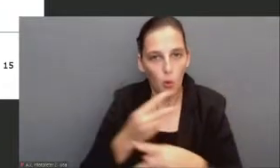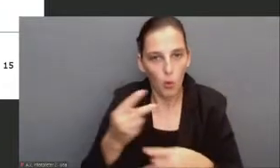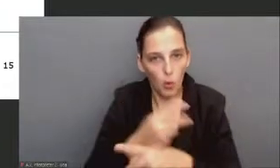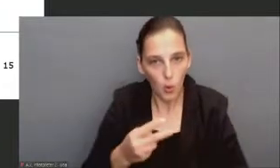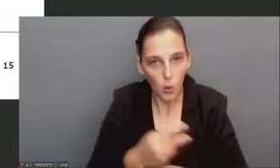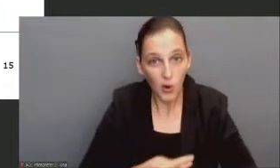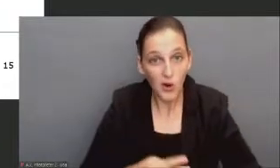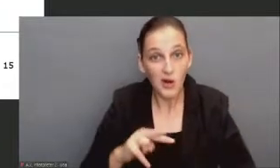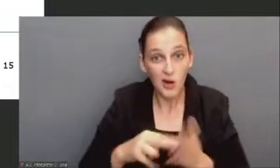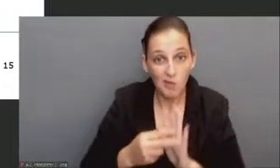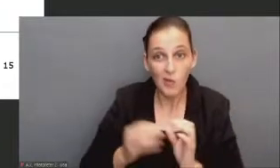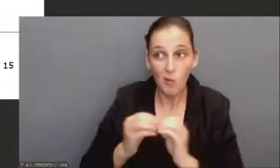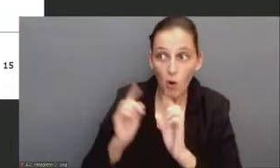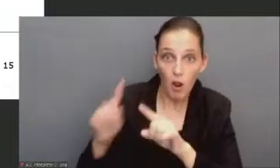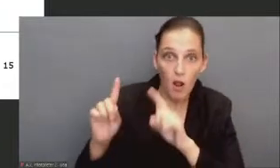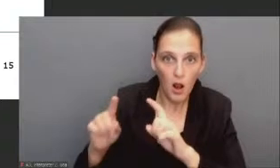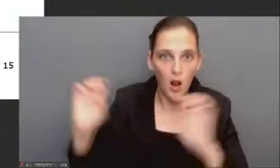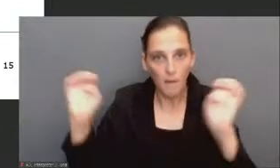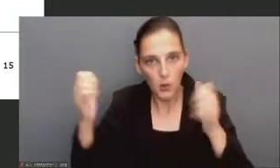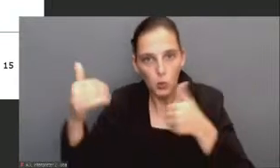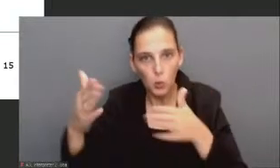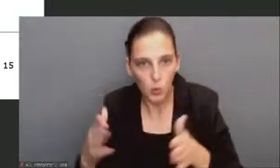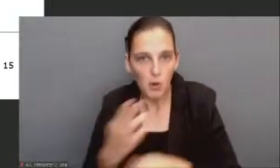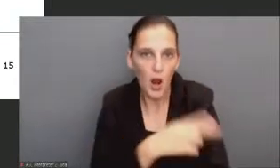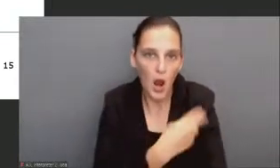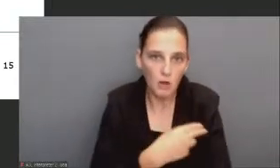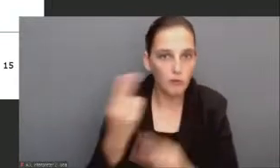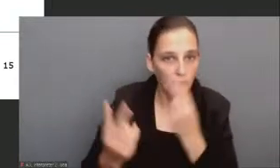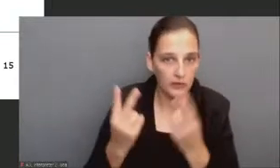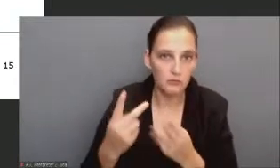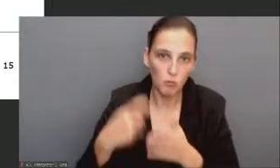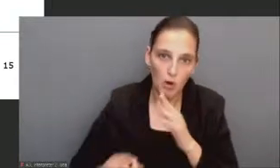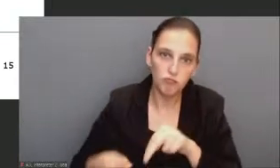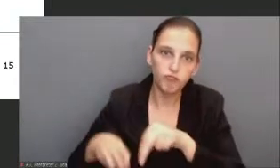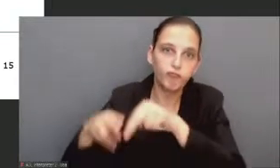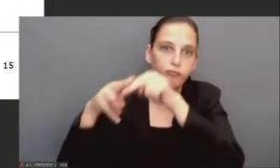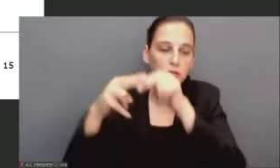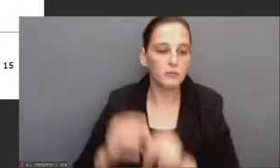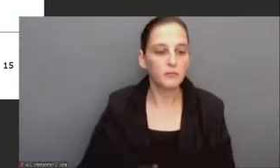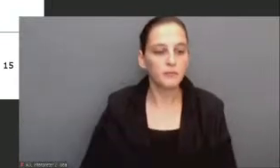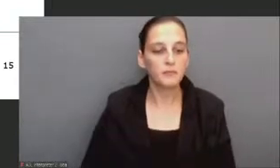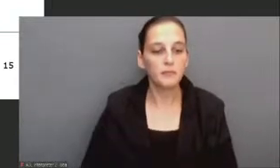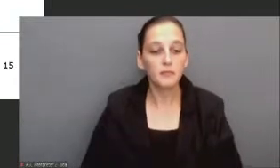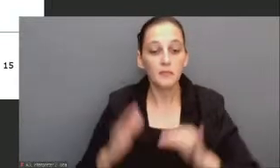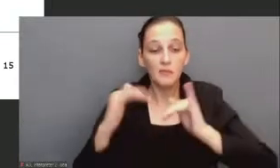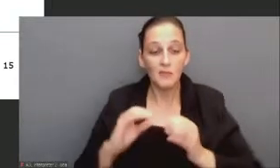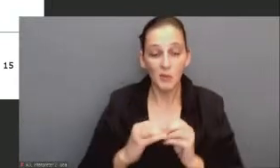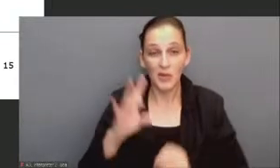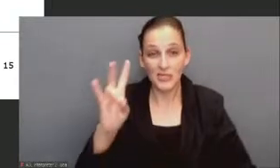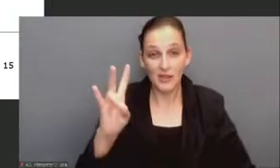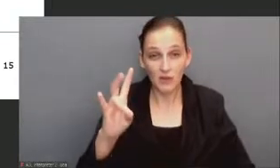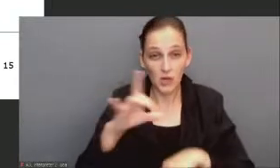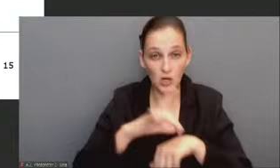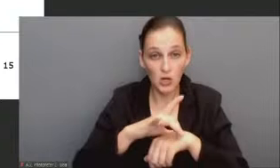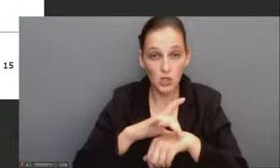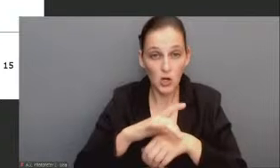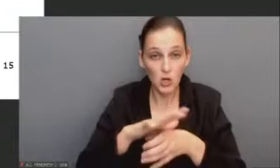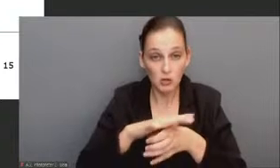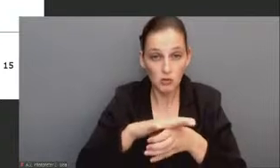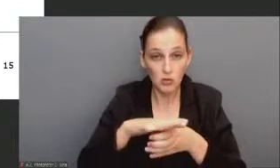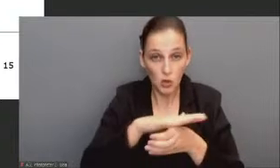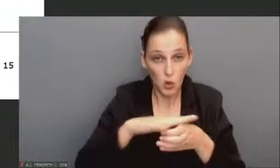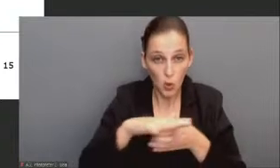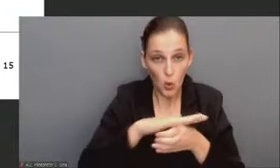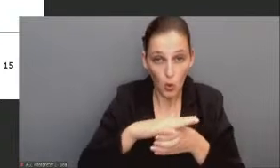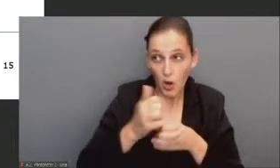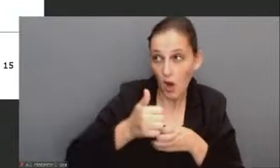rooms and hospitals. And finally, number 7, geography and distance really prevents many people from receiving healthcare